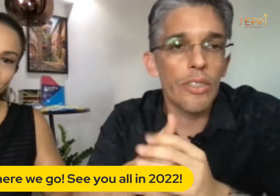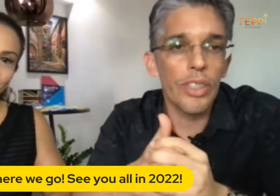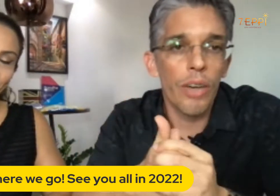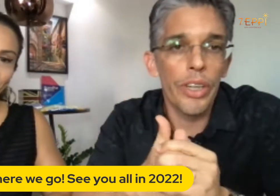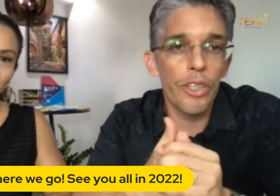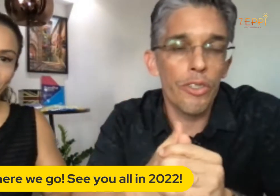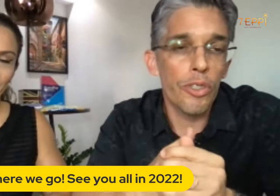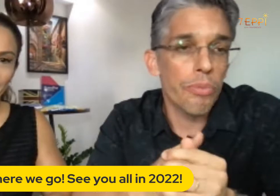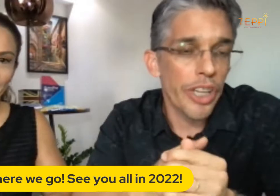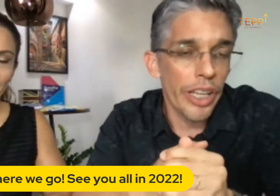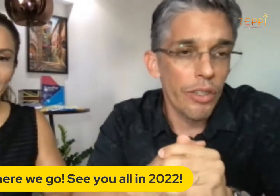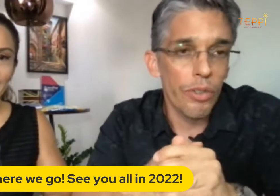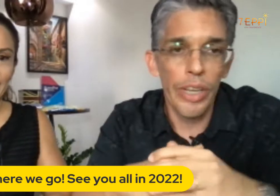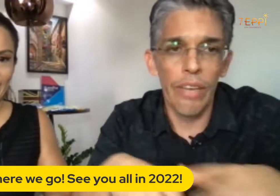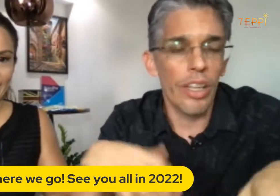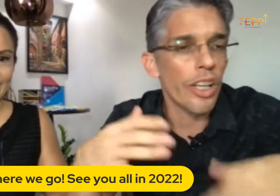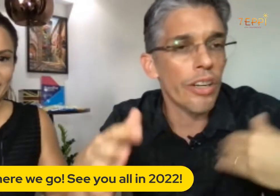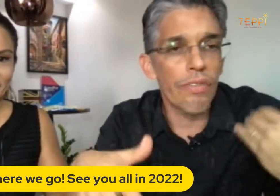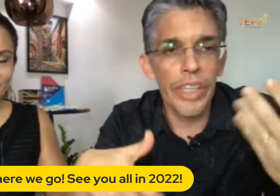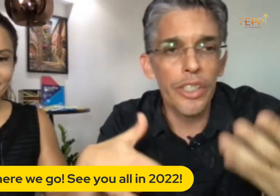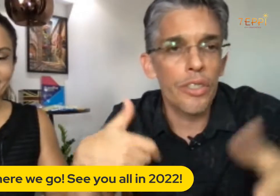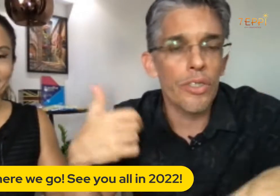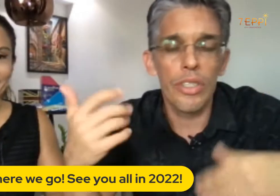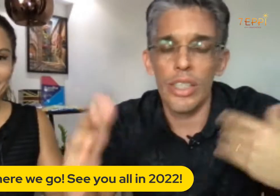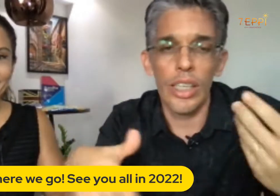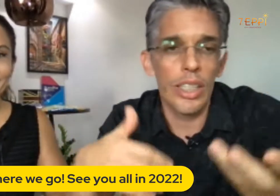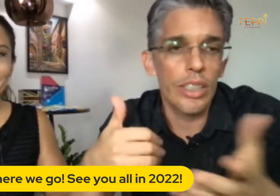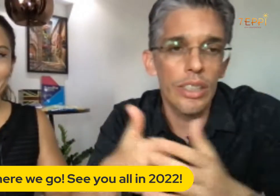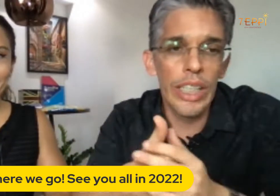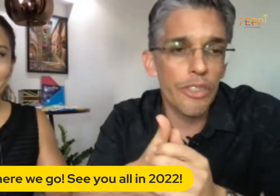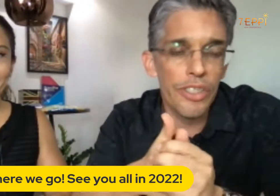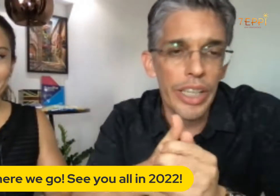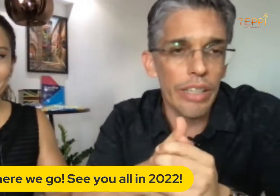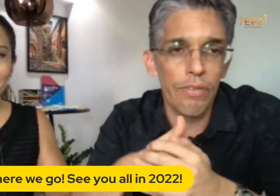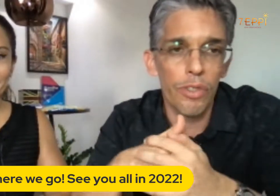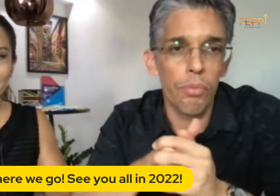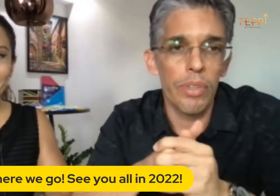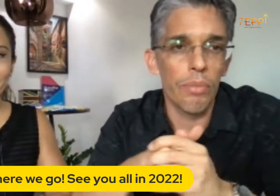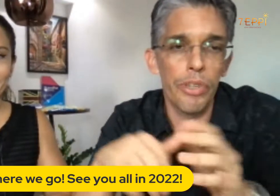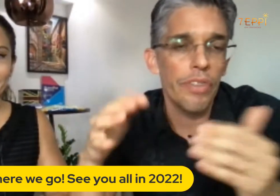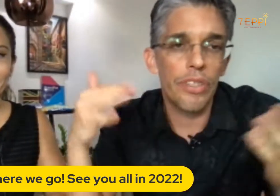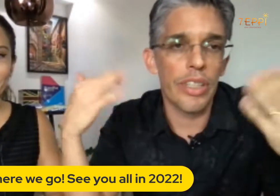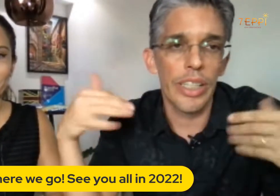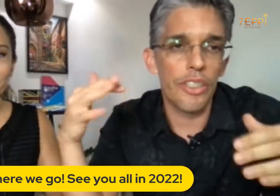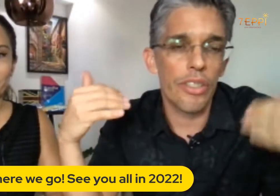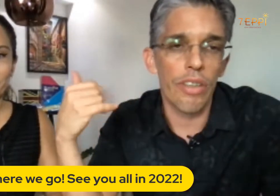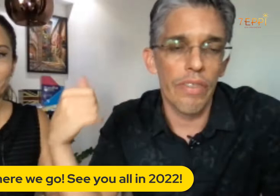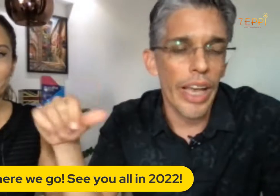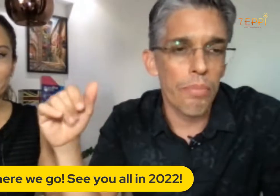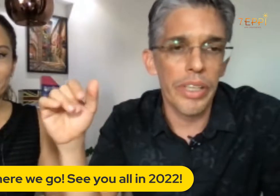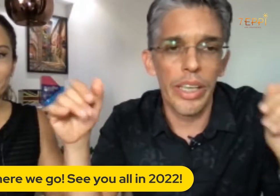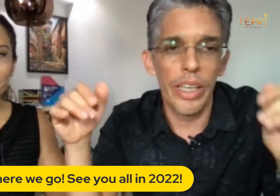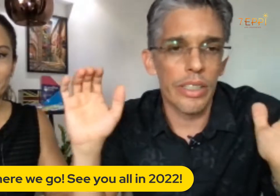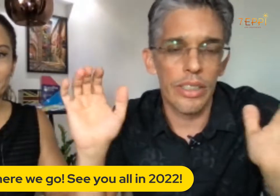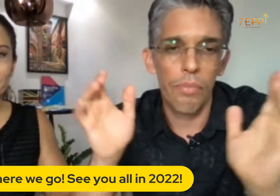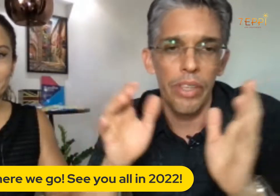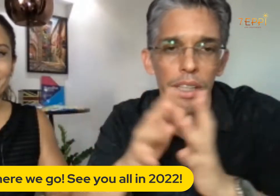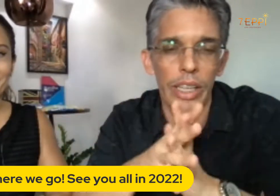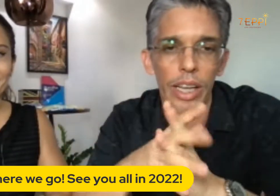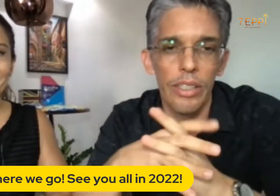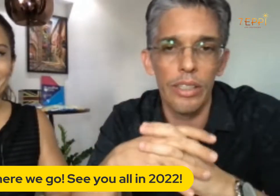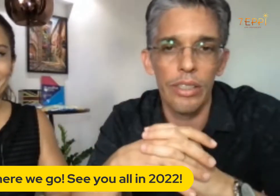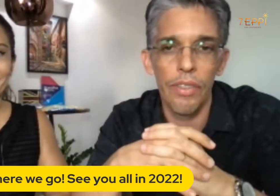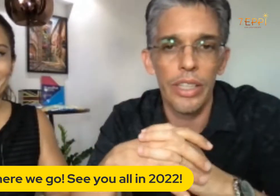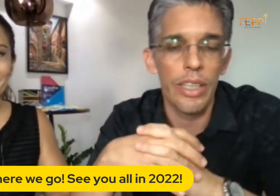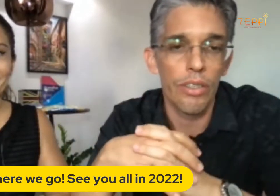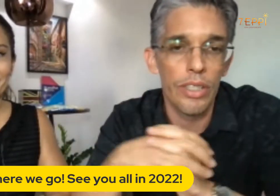follow us on our YouTube channel. We have a lot of videos interesting from previous editions of EPPI and something